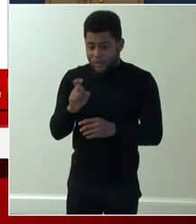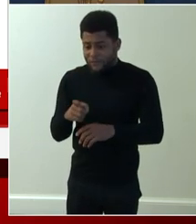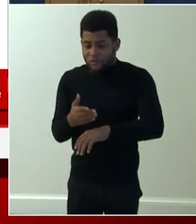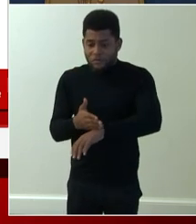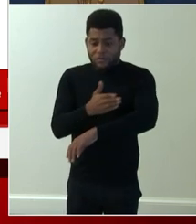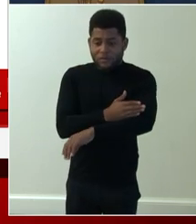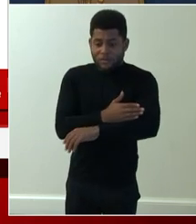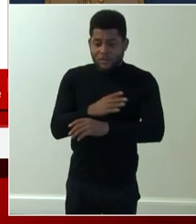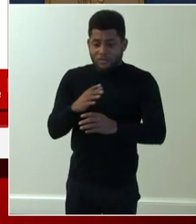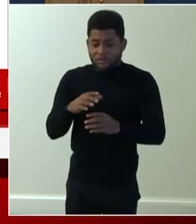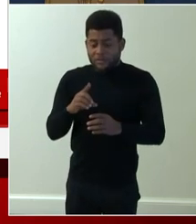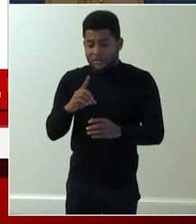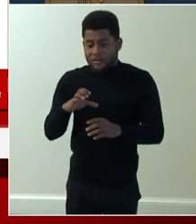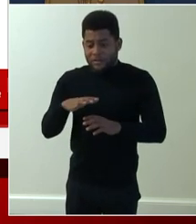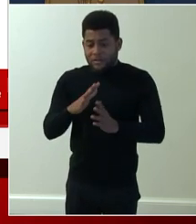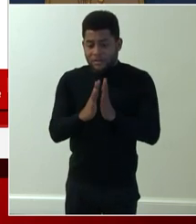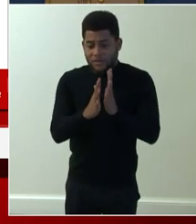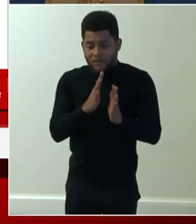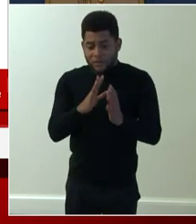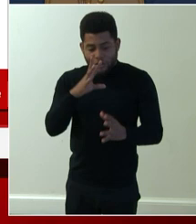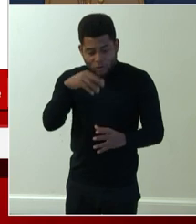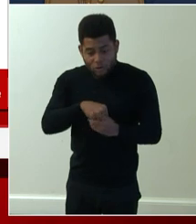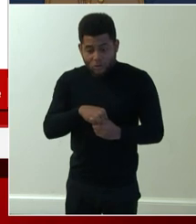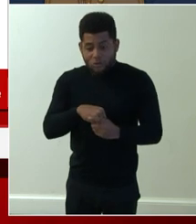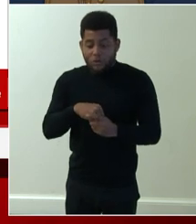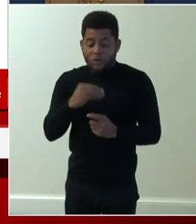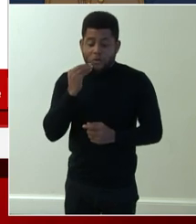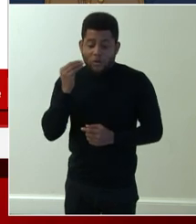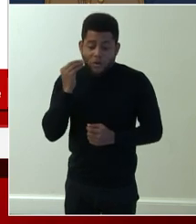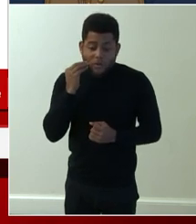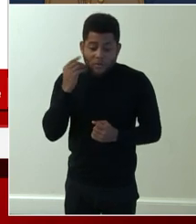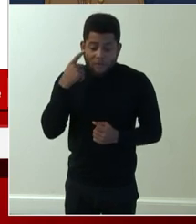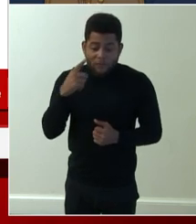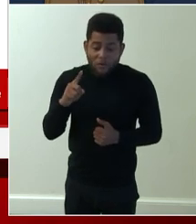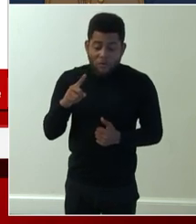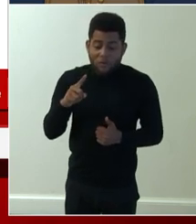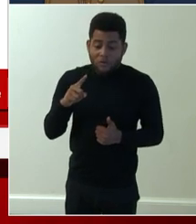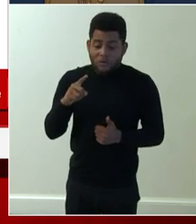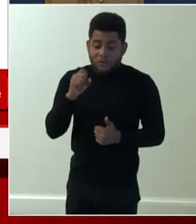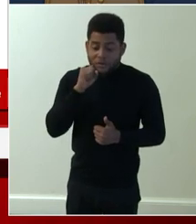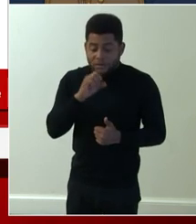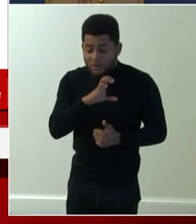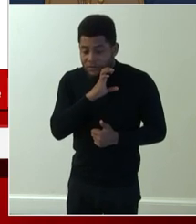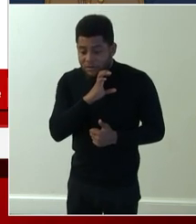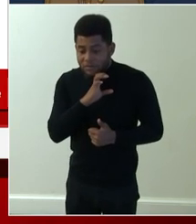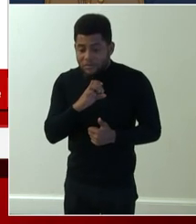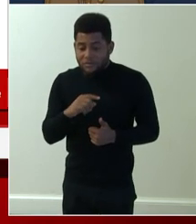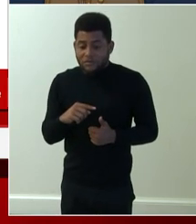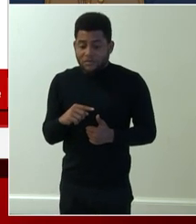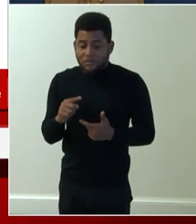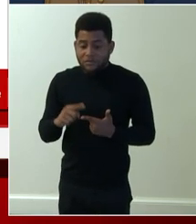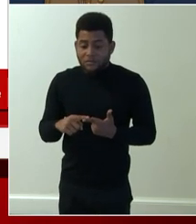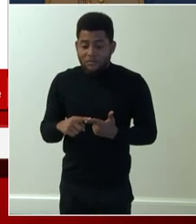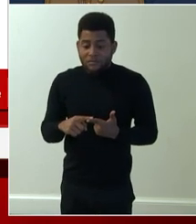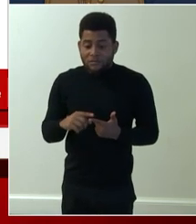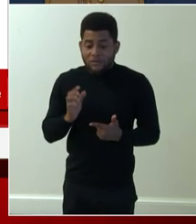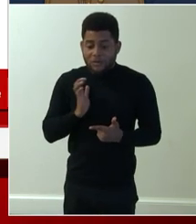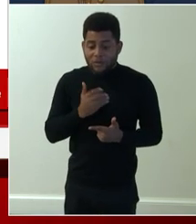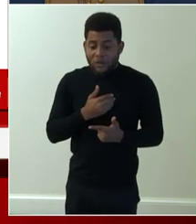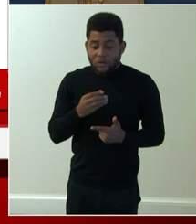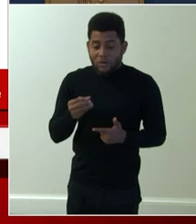settings. That includes our homes for our seniors and elderly, our own